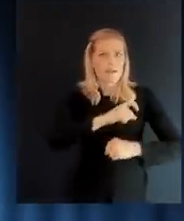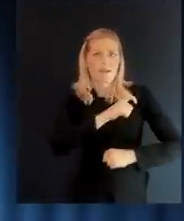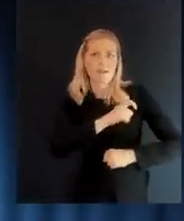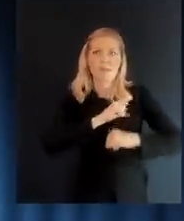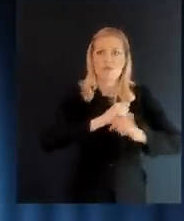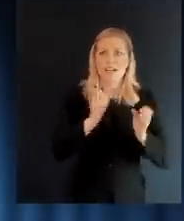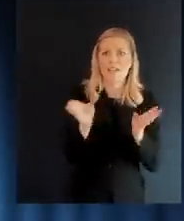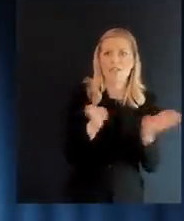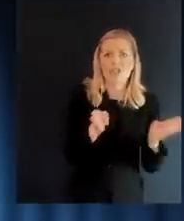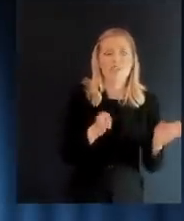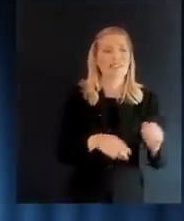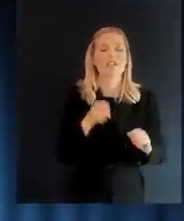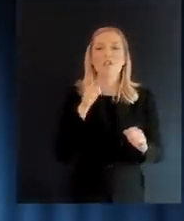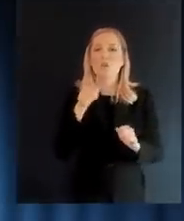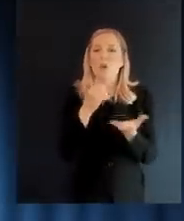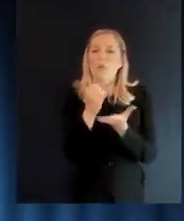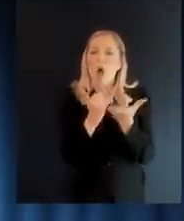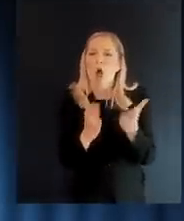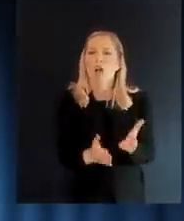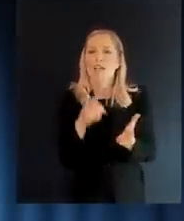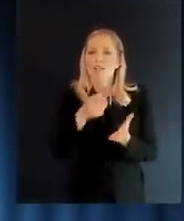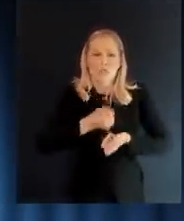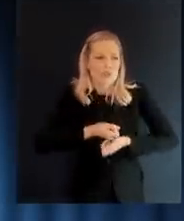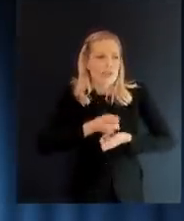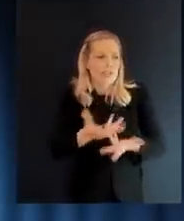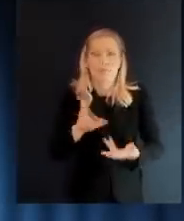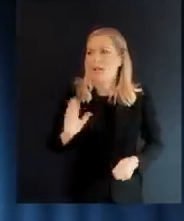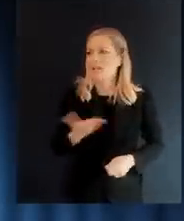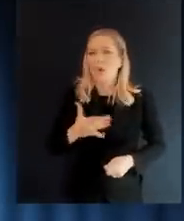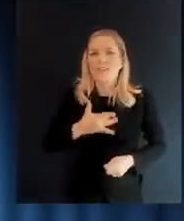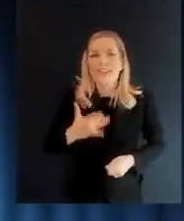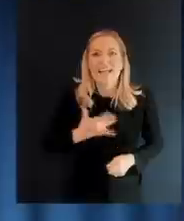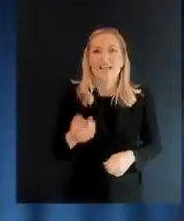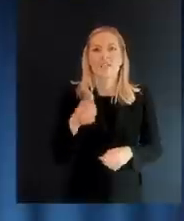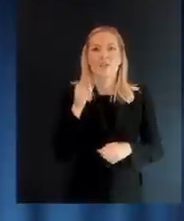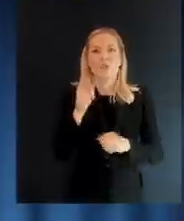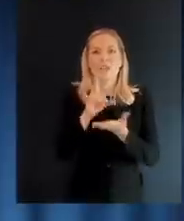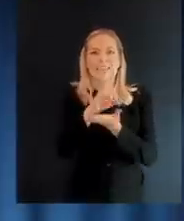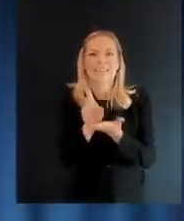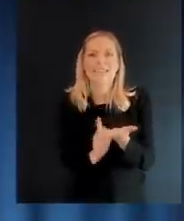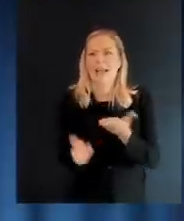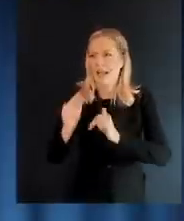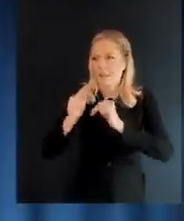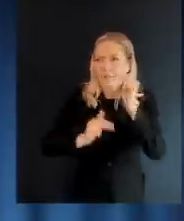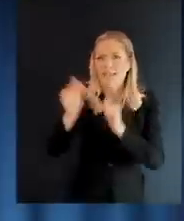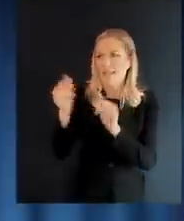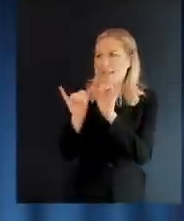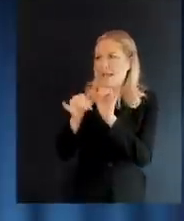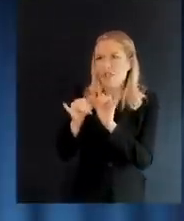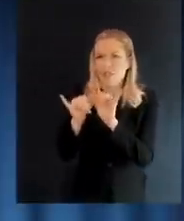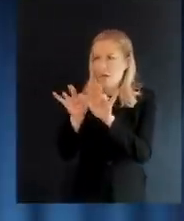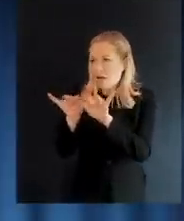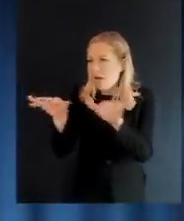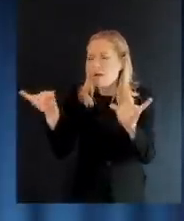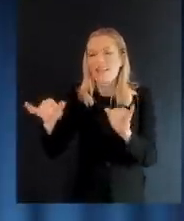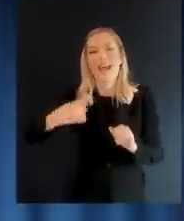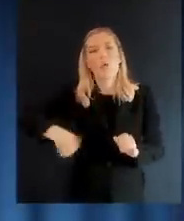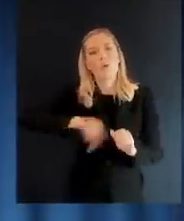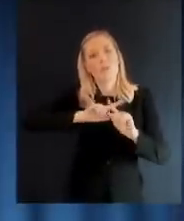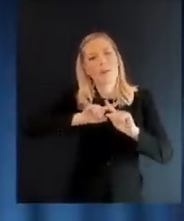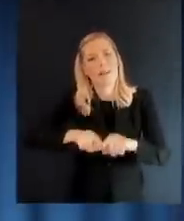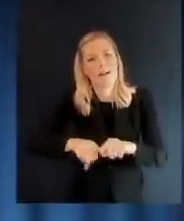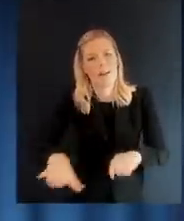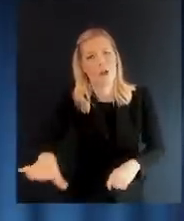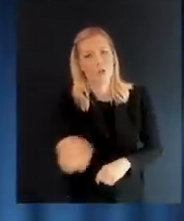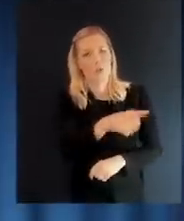builders, technicians, and designers we lean on every day. We believe in you, know that we are with